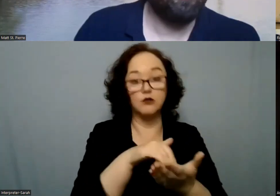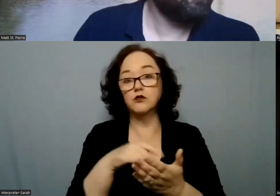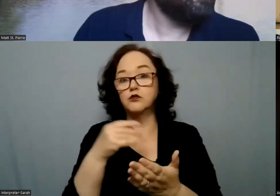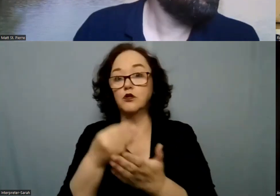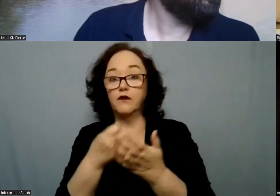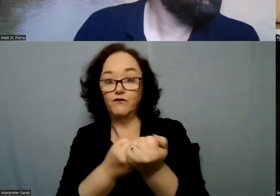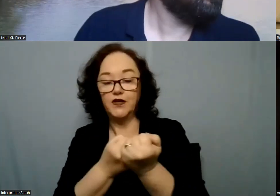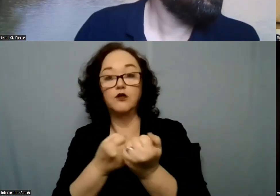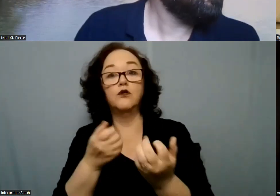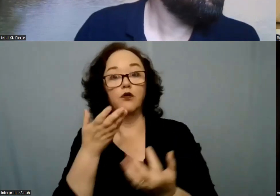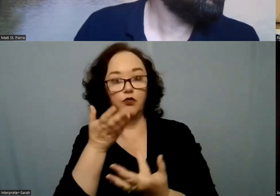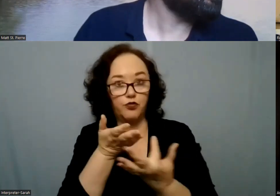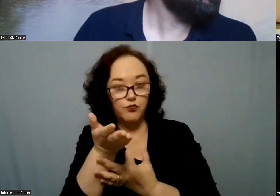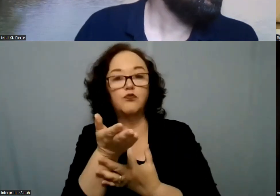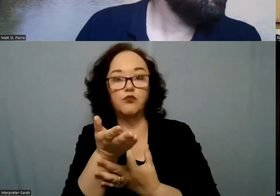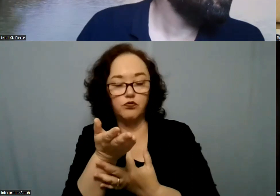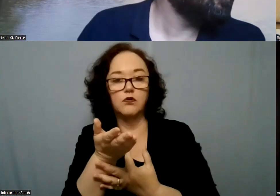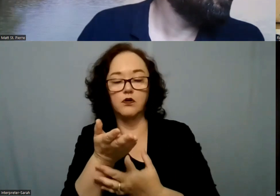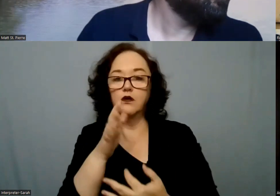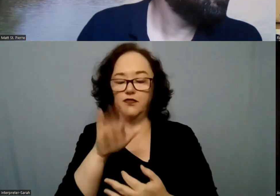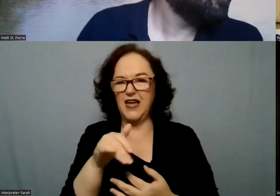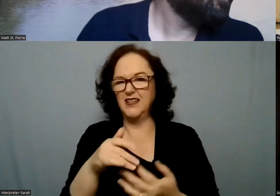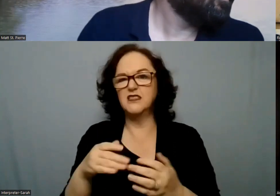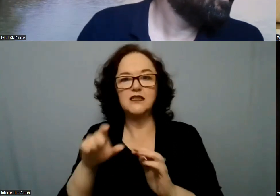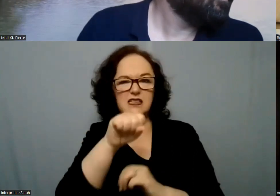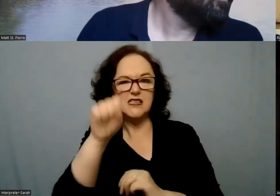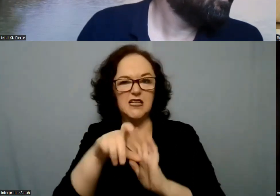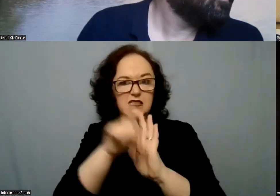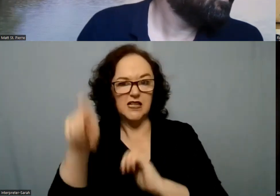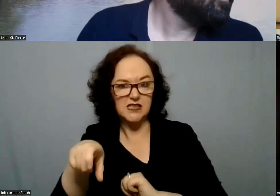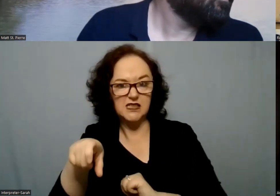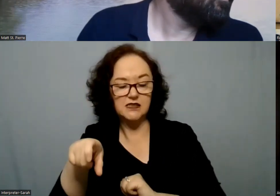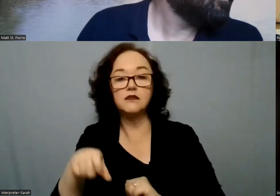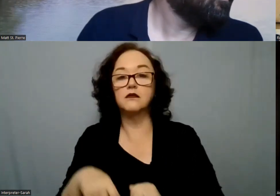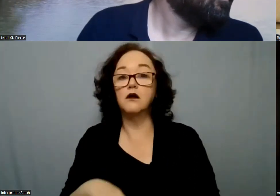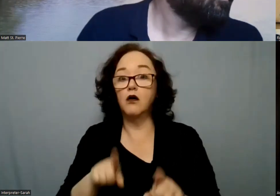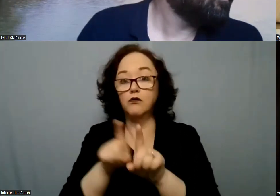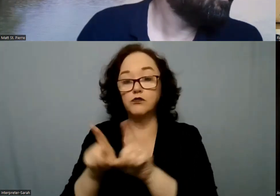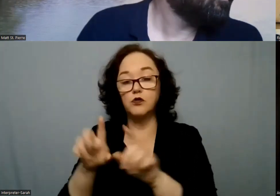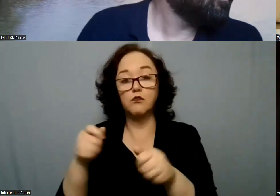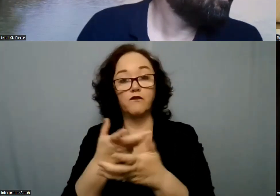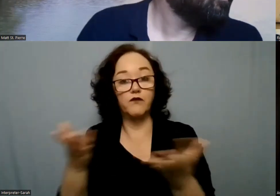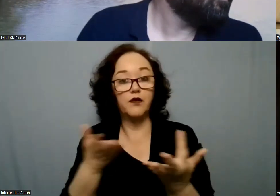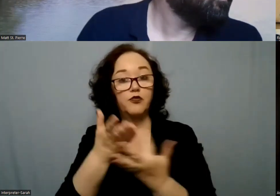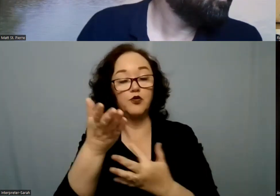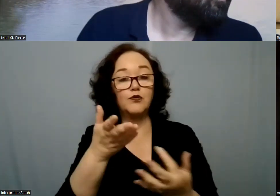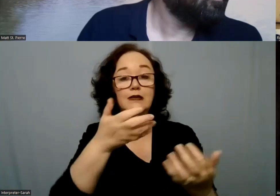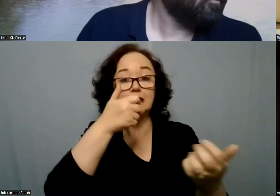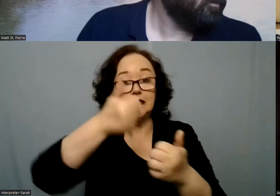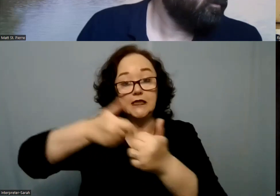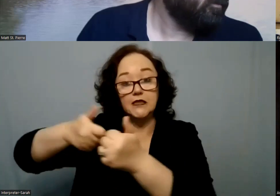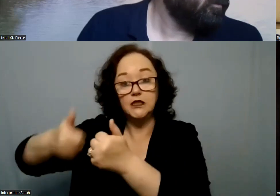It was passed through the state of Texas and was provided through each of those call centers through